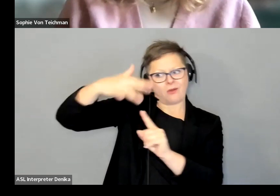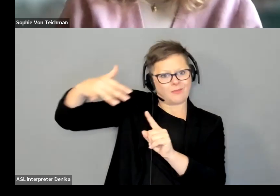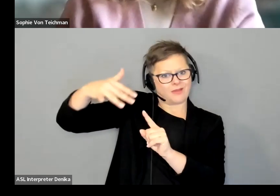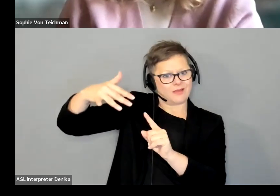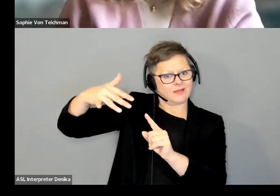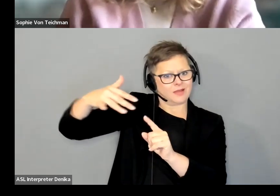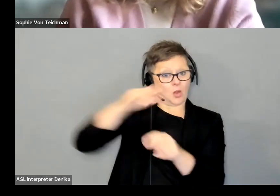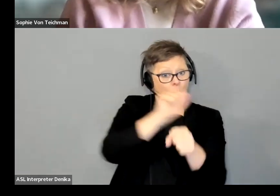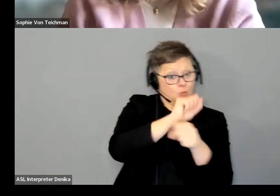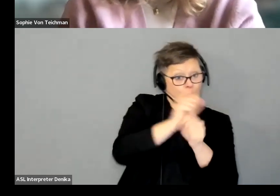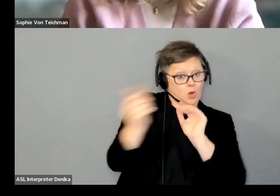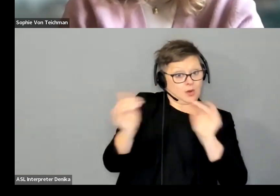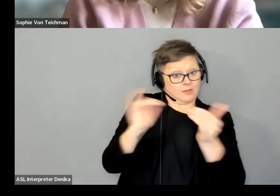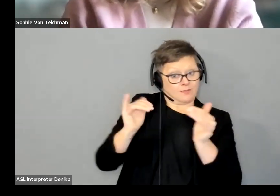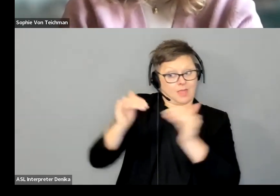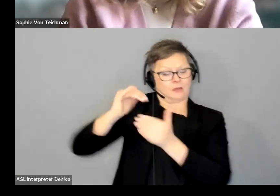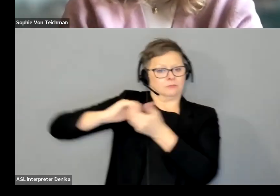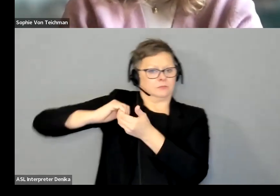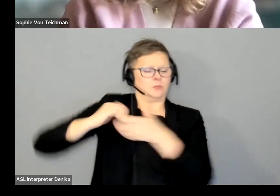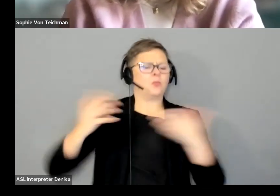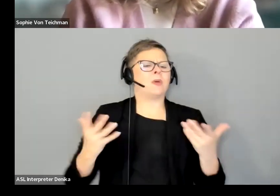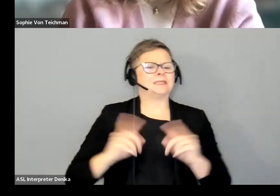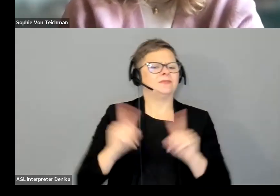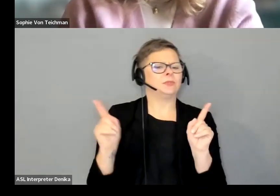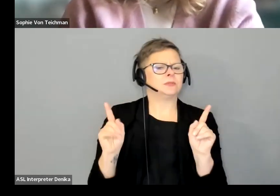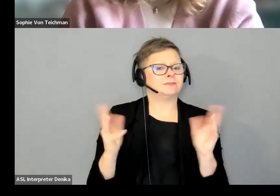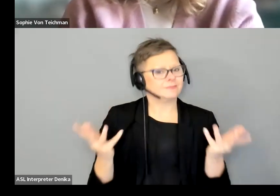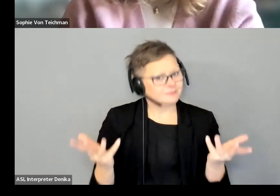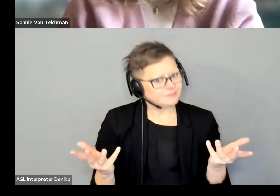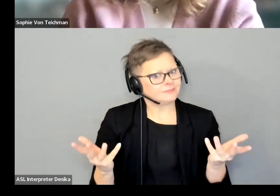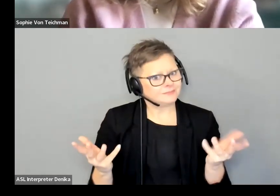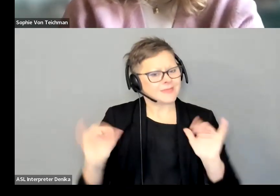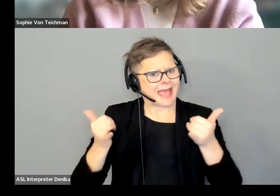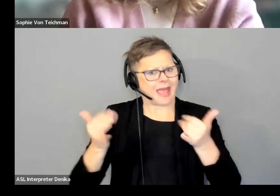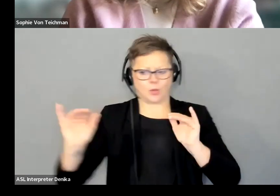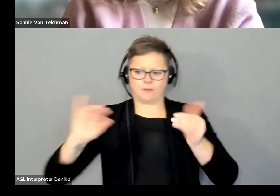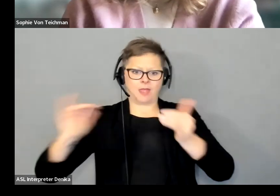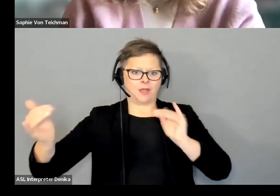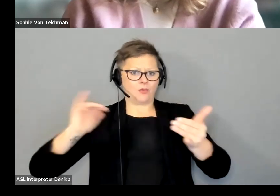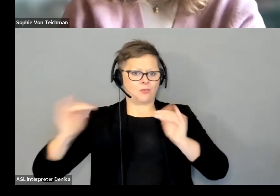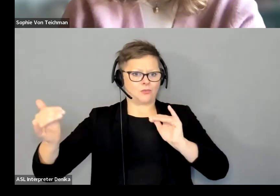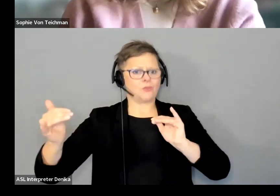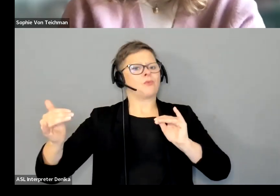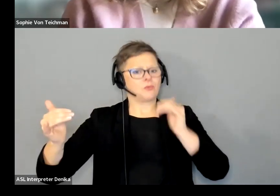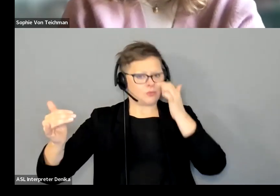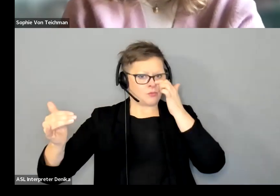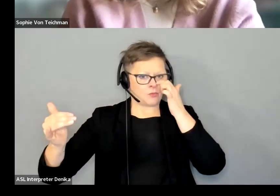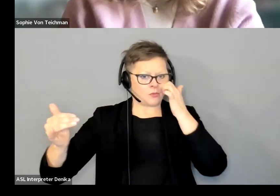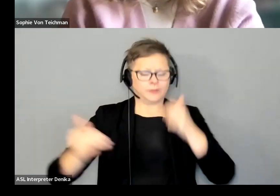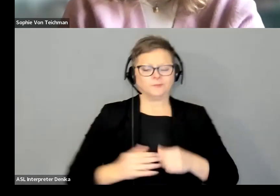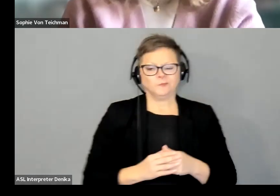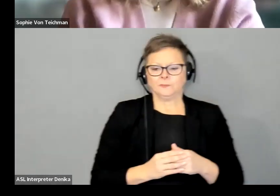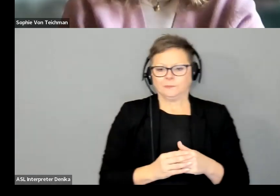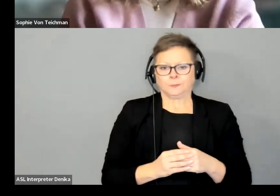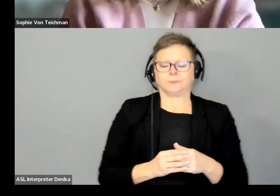physically doing something, right? Or engaging in whatever it is you're doing with